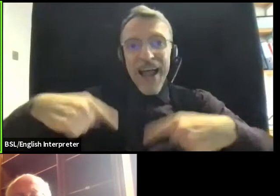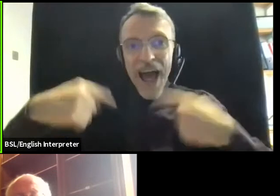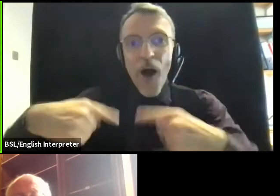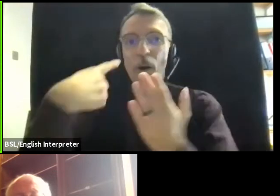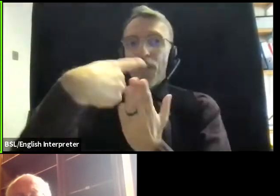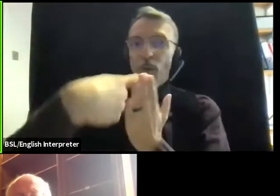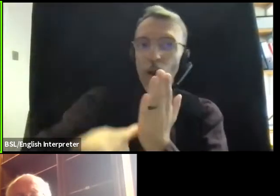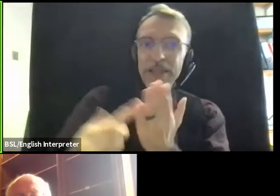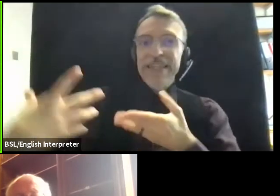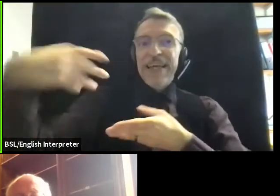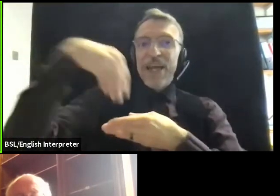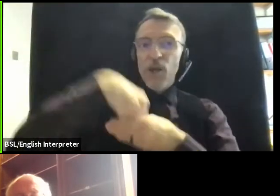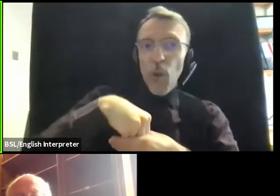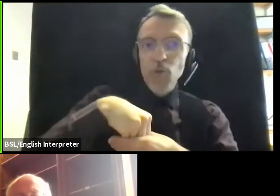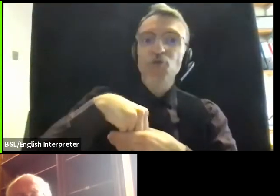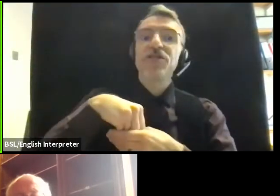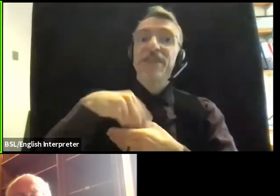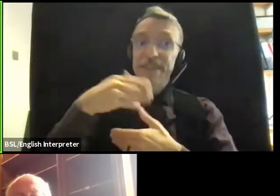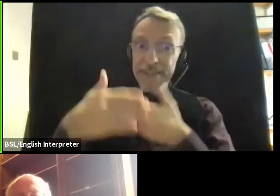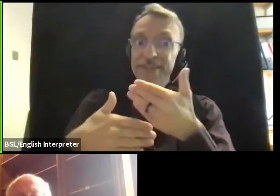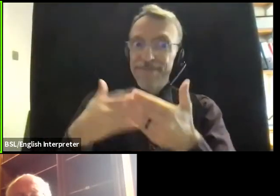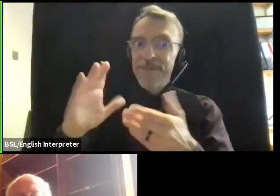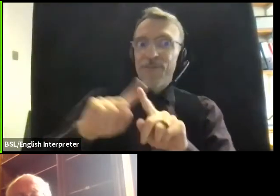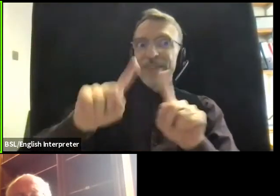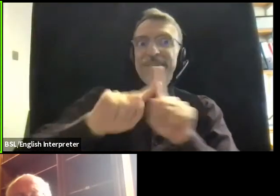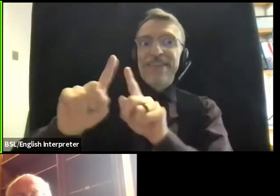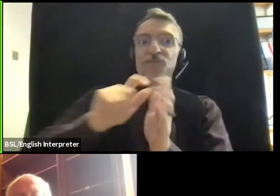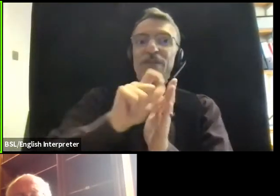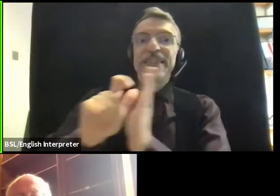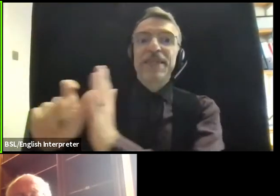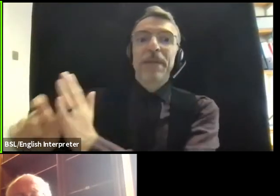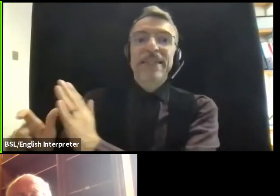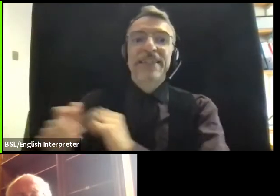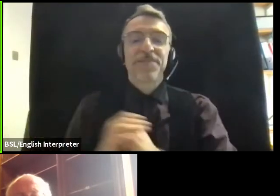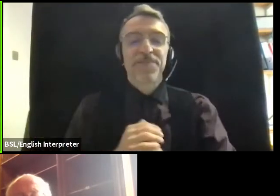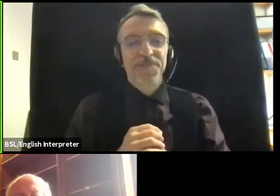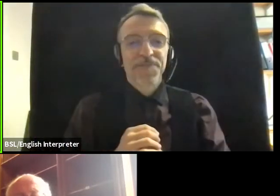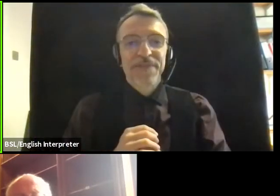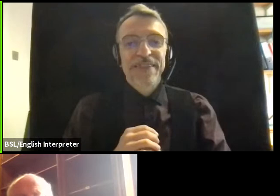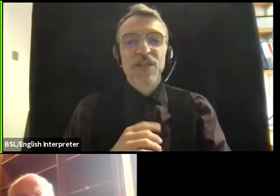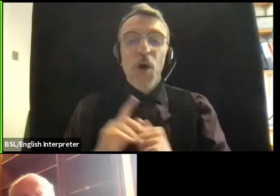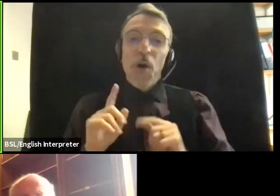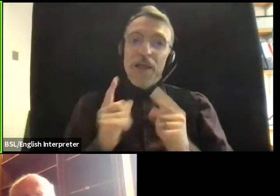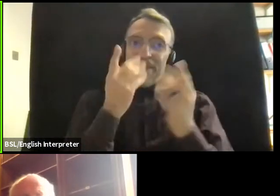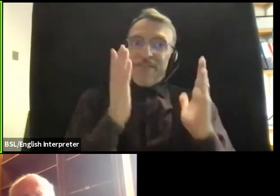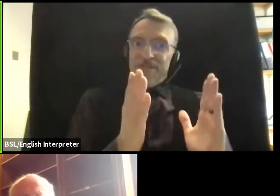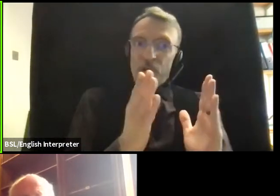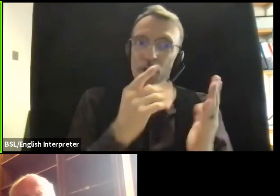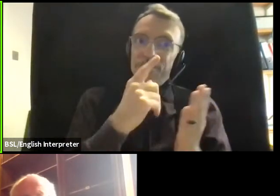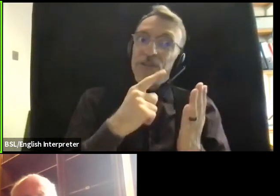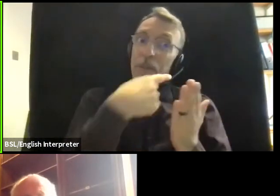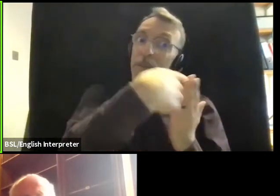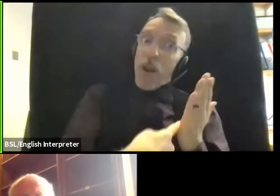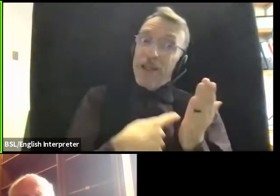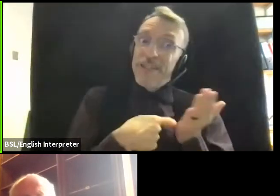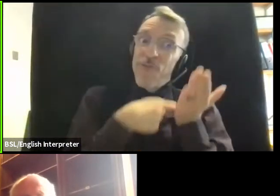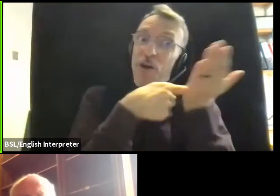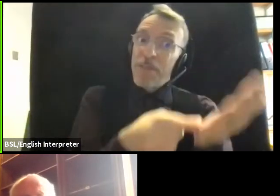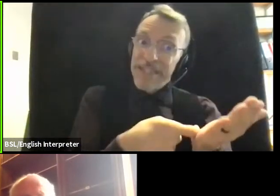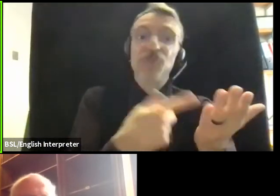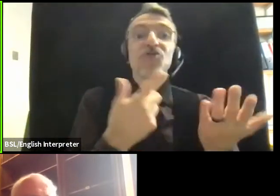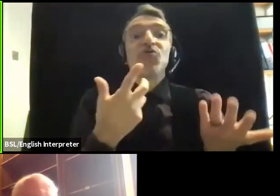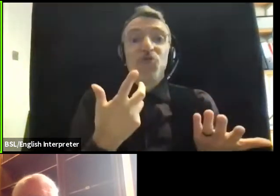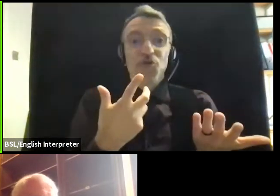policies inclusive of people with various disabilities. That's the first policy recommendation. How do